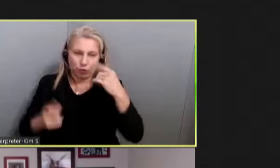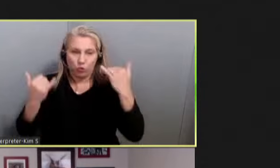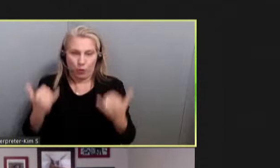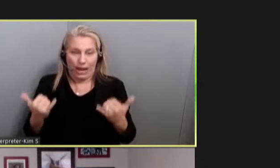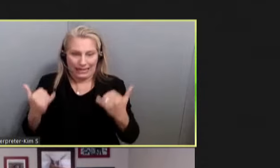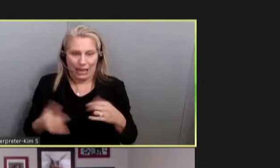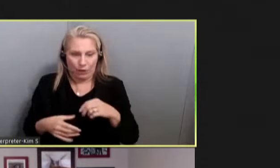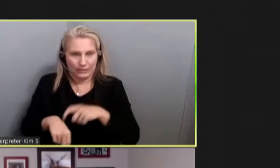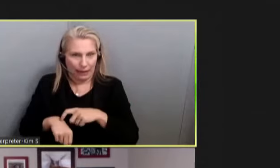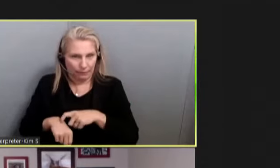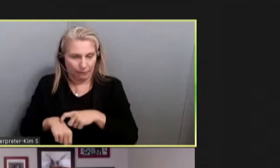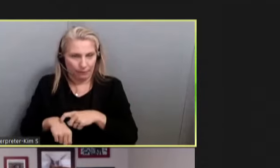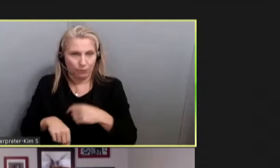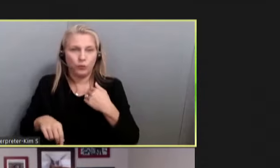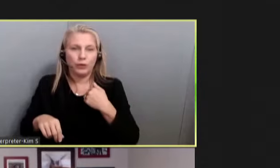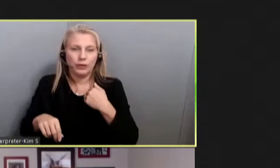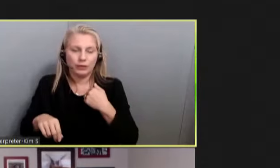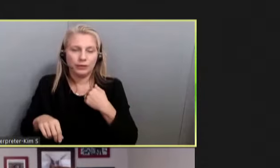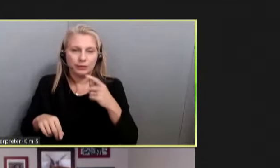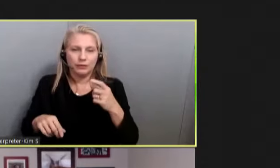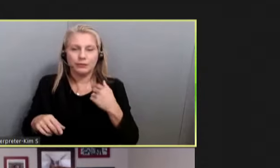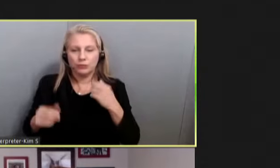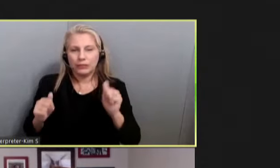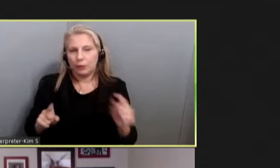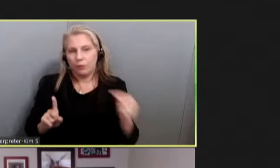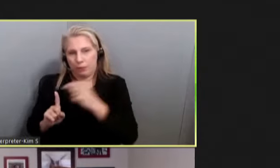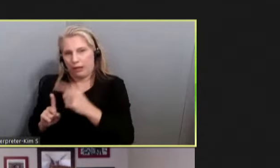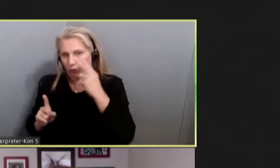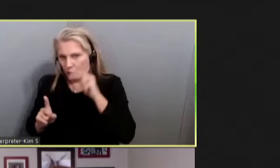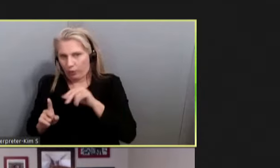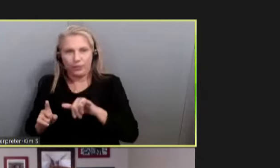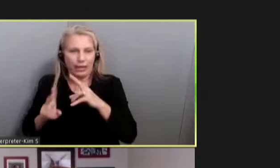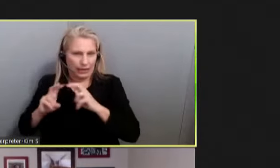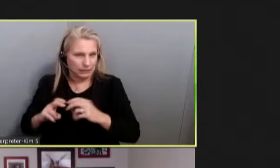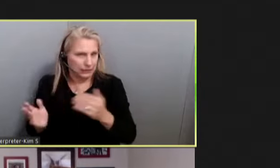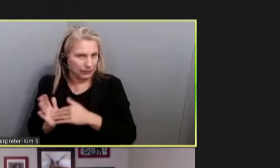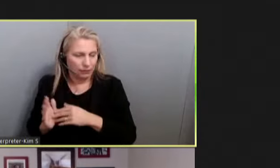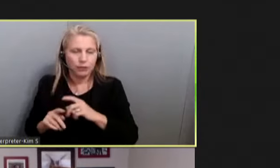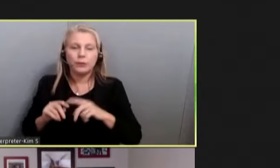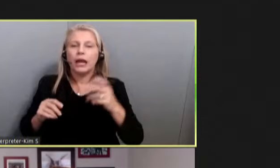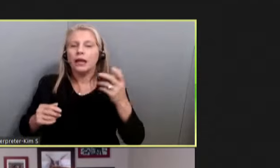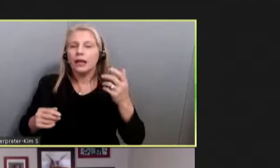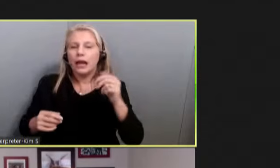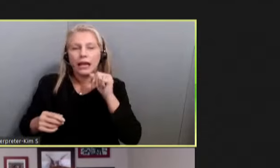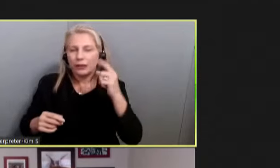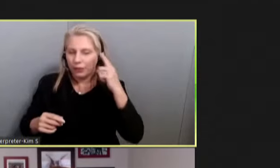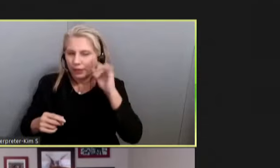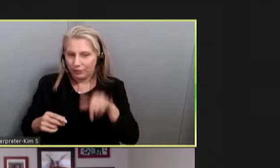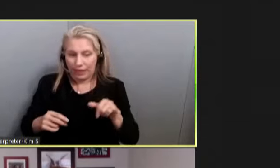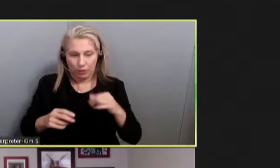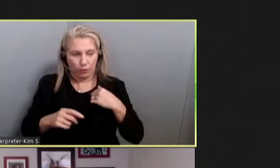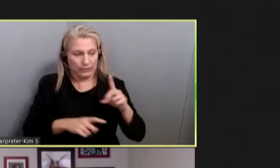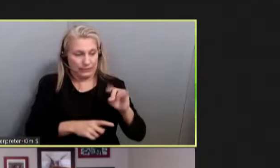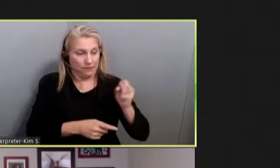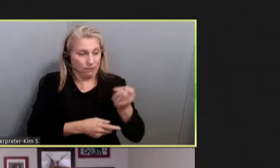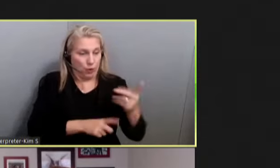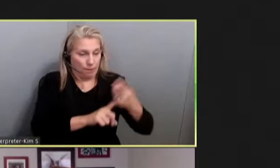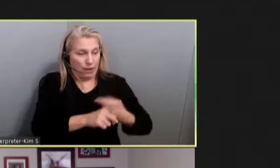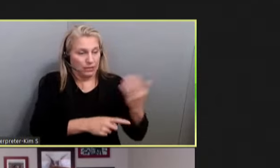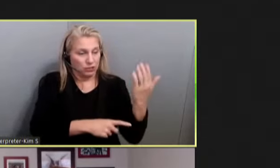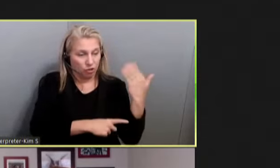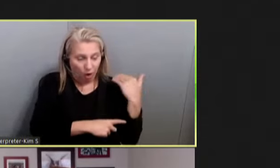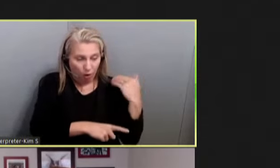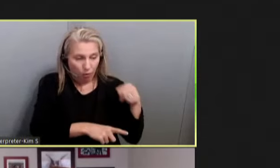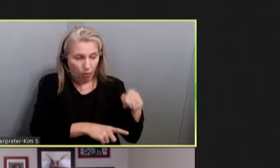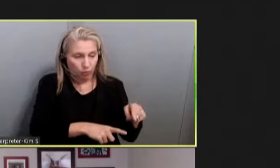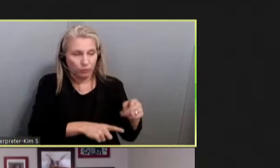in time. We haven't revisited that analysis, but I don't have any reason to believe that analysis that we did several months ago wouldn't